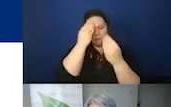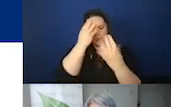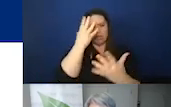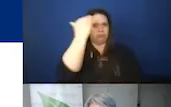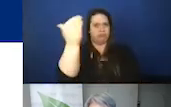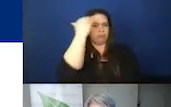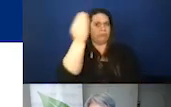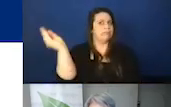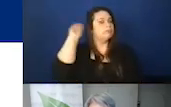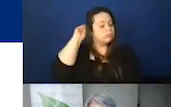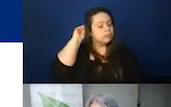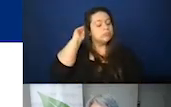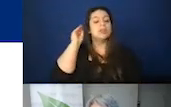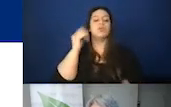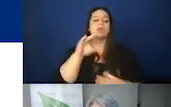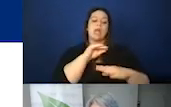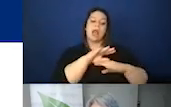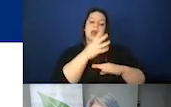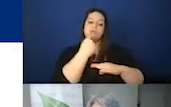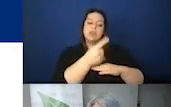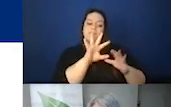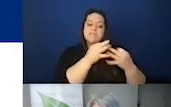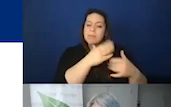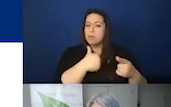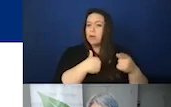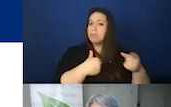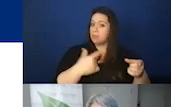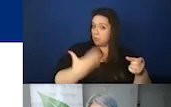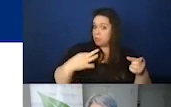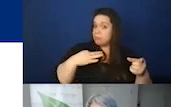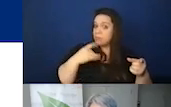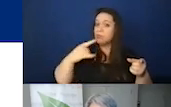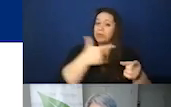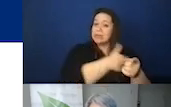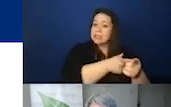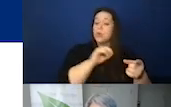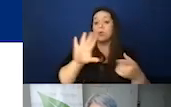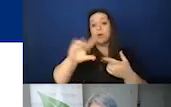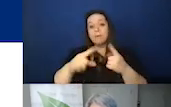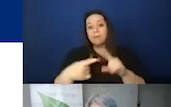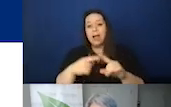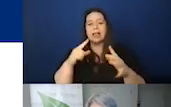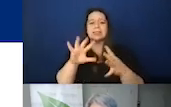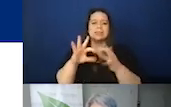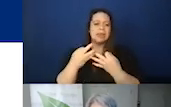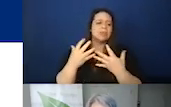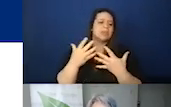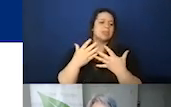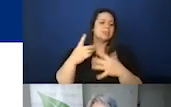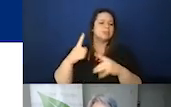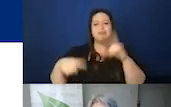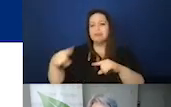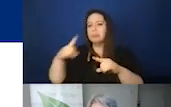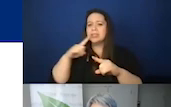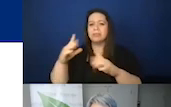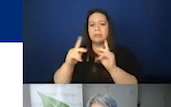information because you can counsel your family members who might be eligible, your friends, your family, and the rest of